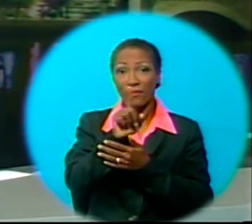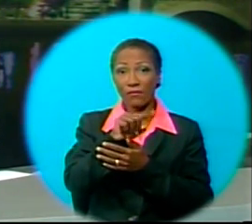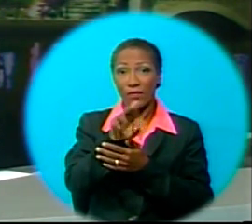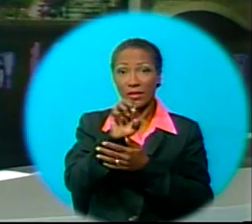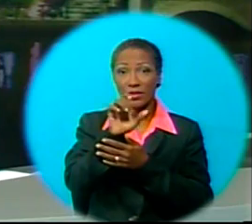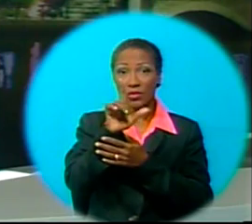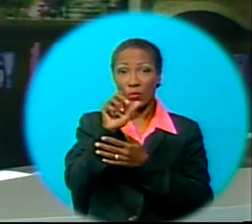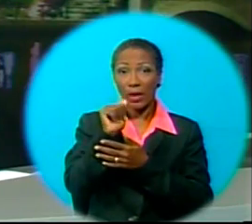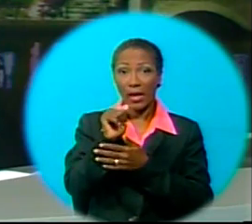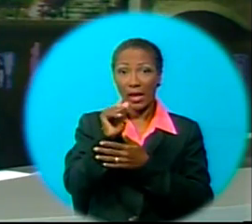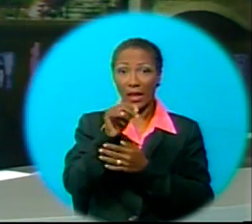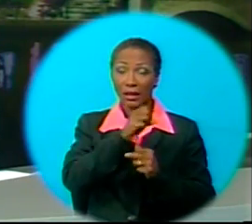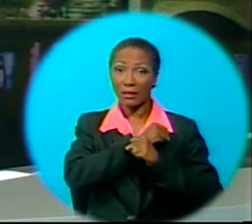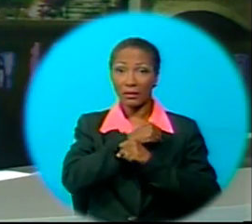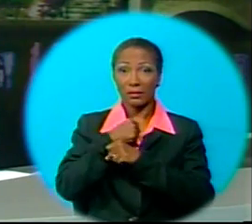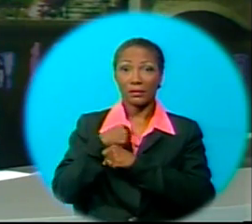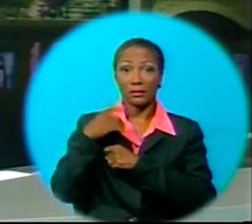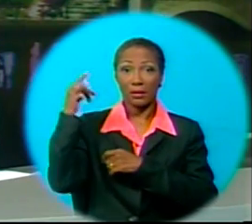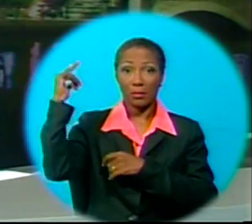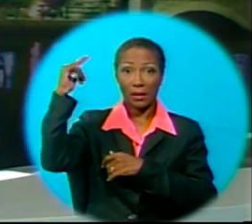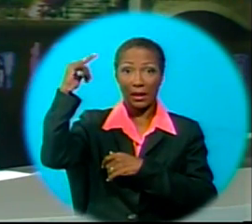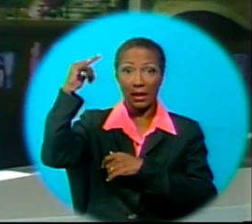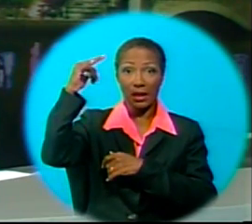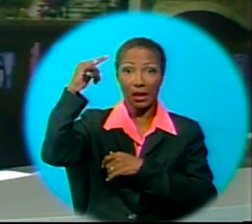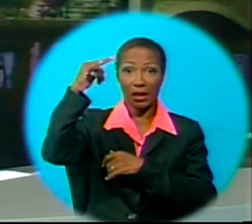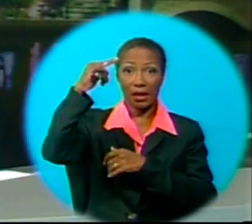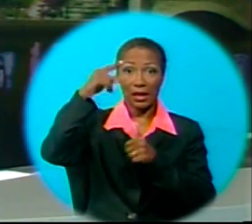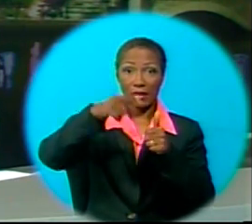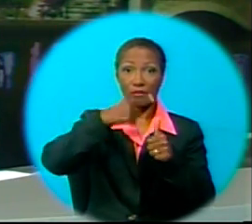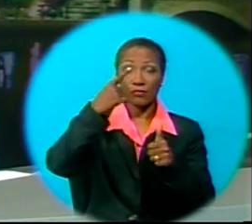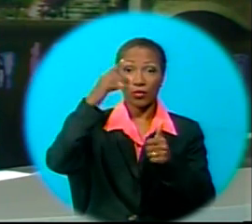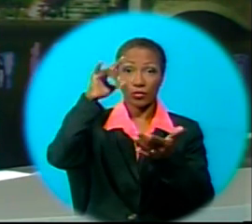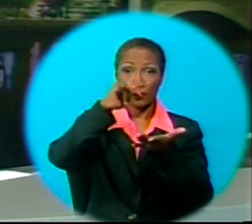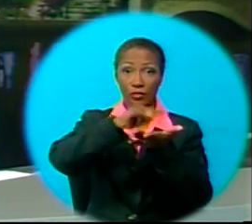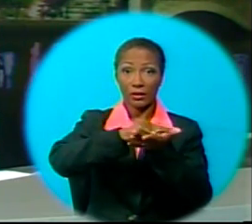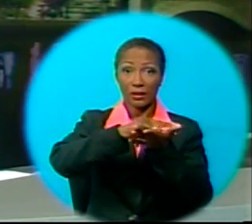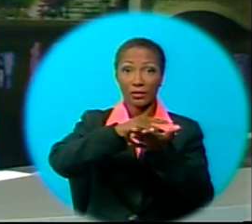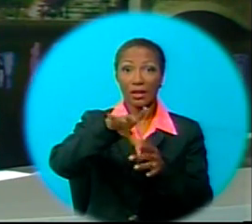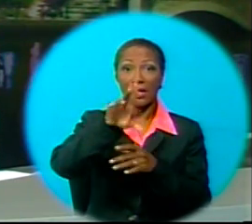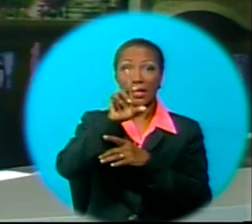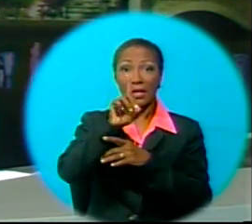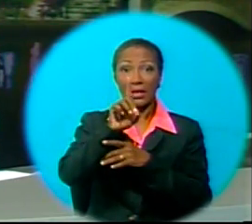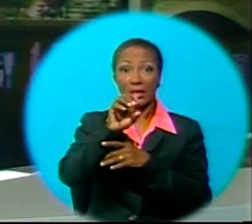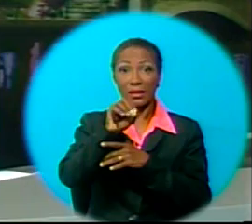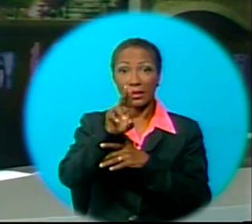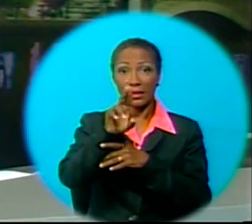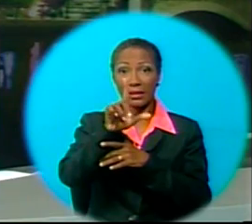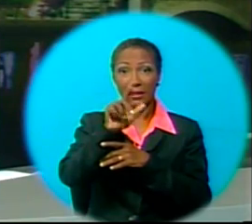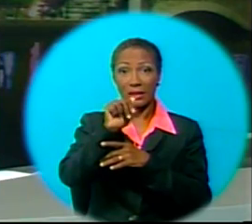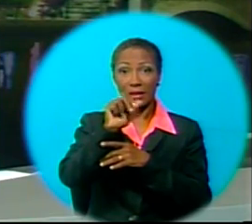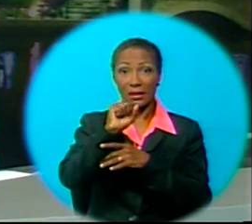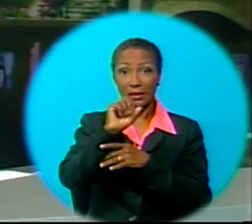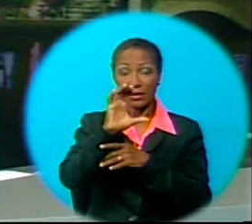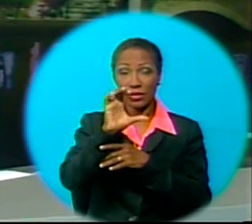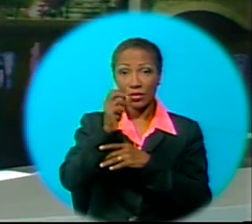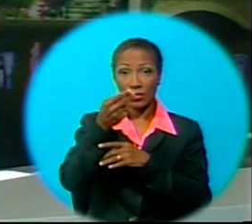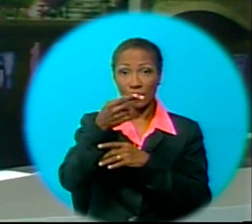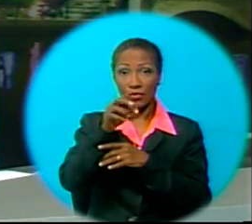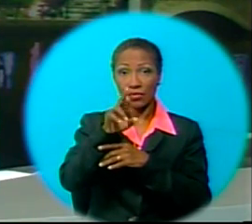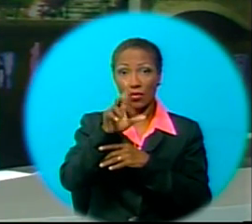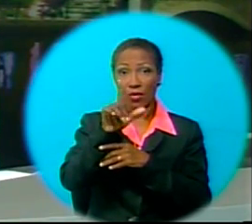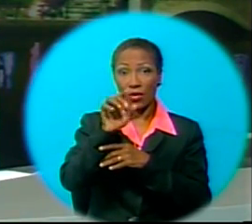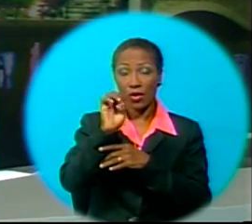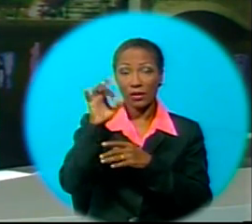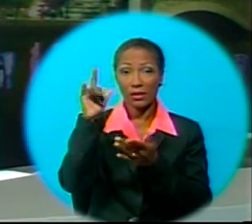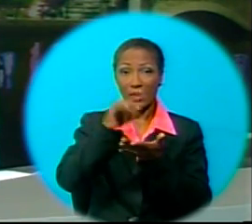military plane has become the first aircraft to touch down at the Douglas Charles Airport following the devastation wrought by Tropical